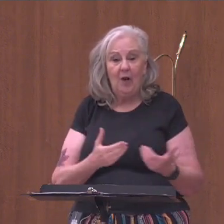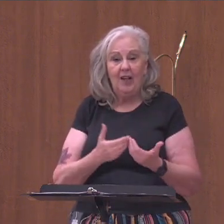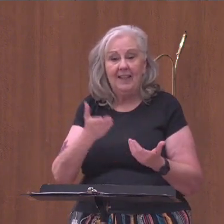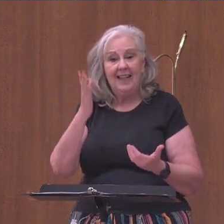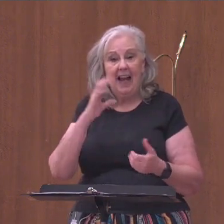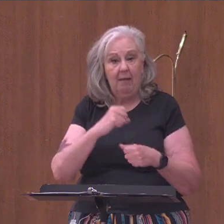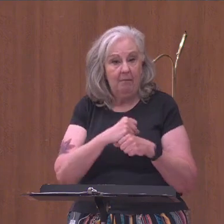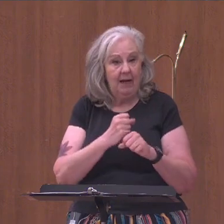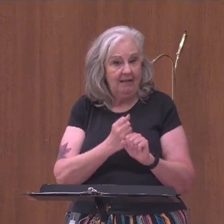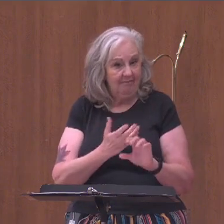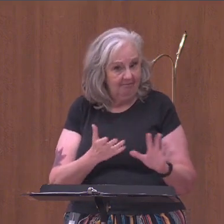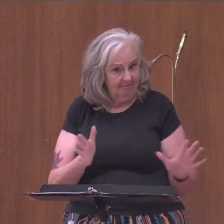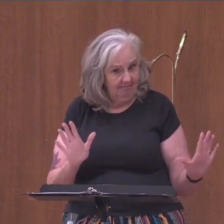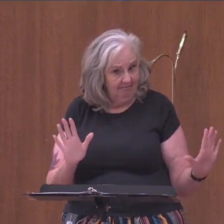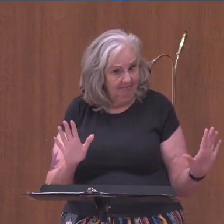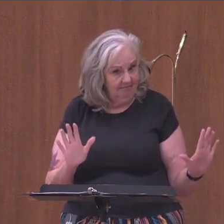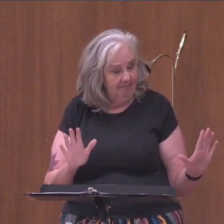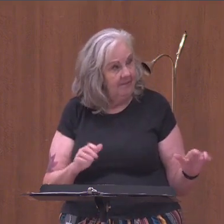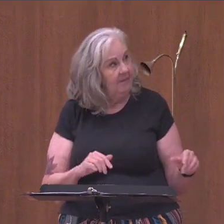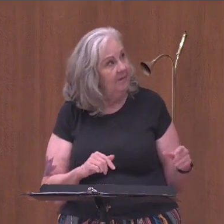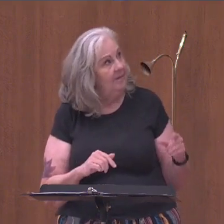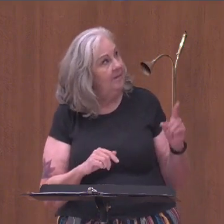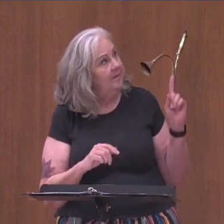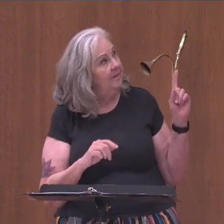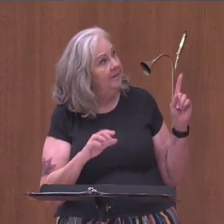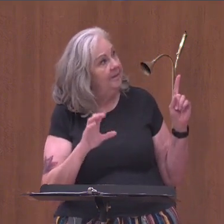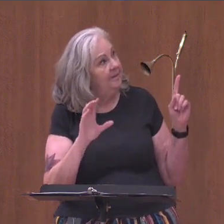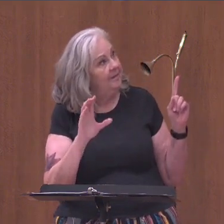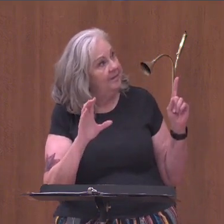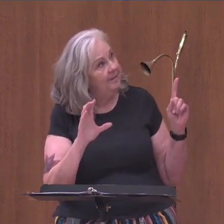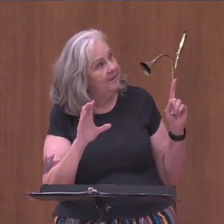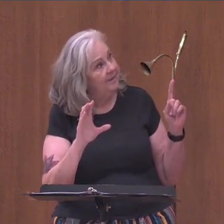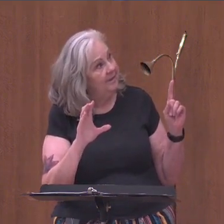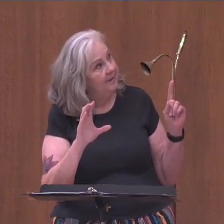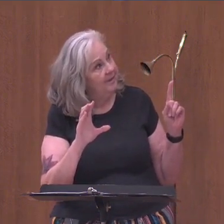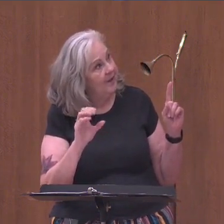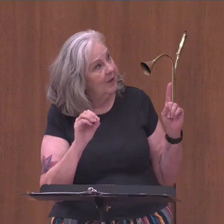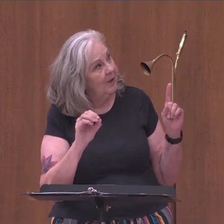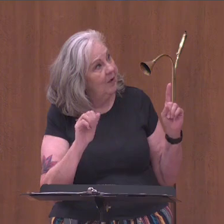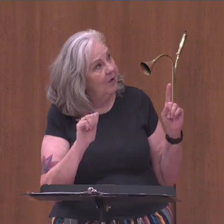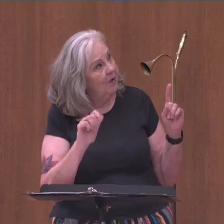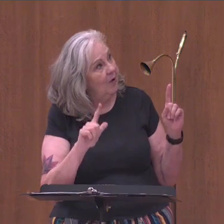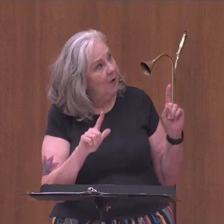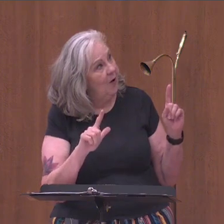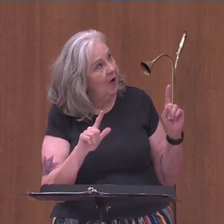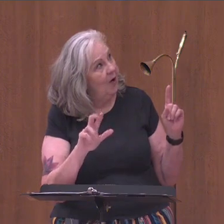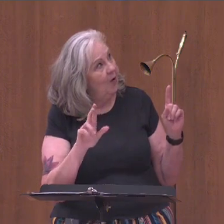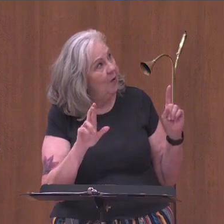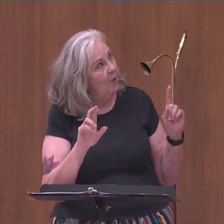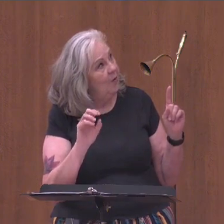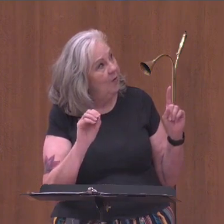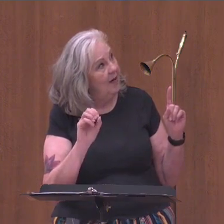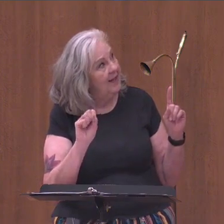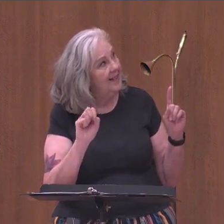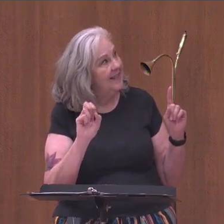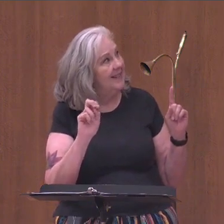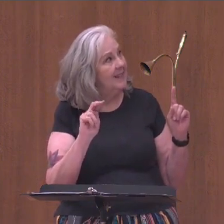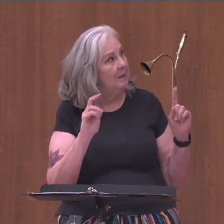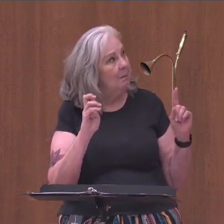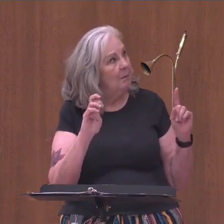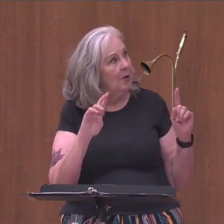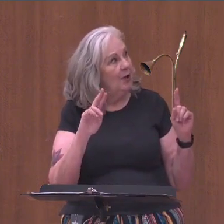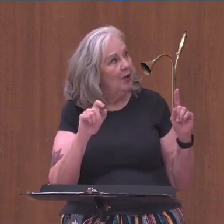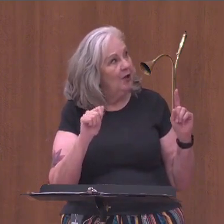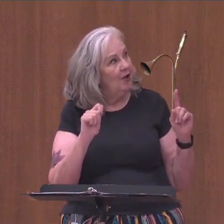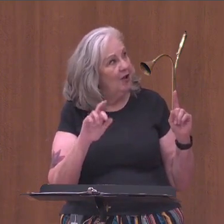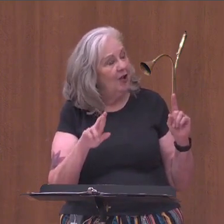made. Take Cole Rosenberger, for example. He was in the second grade when he